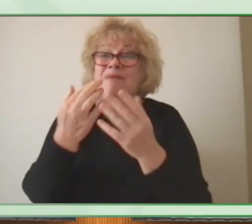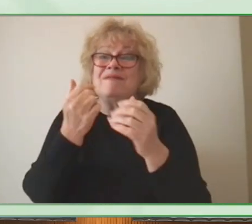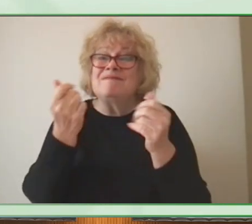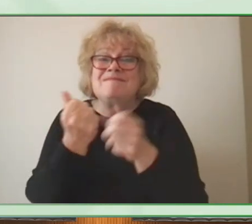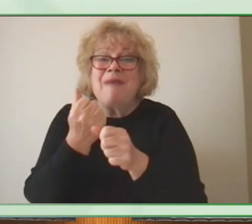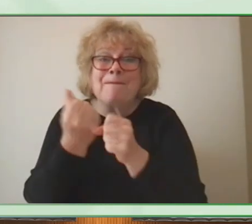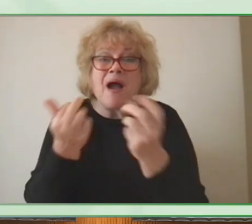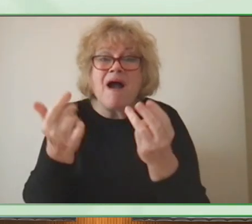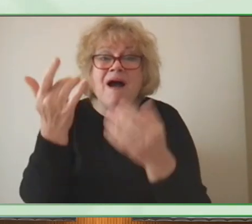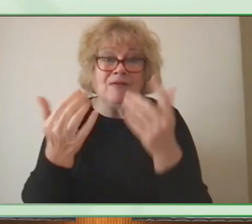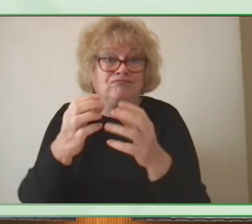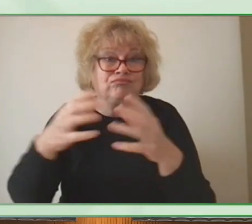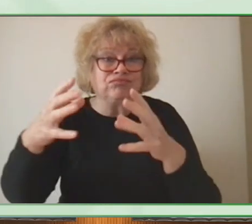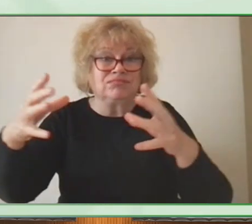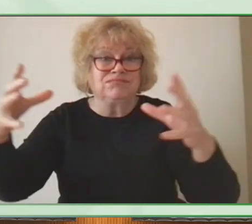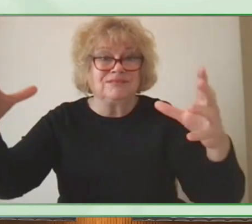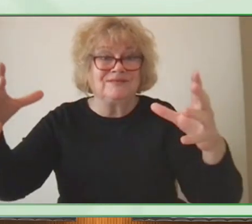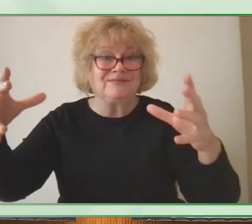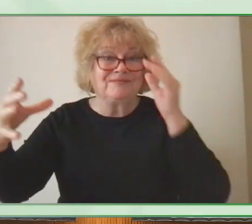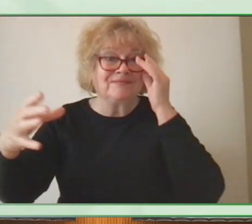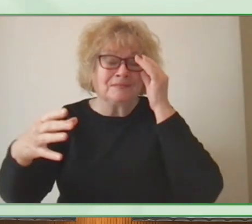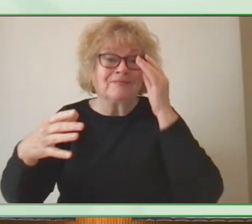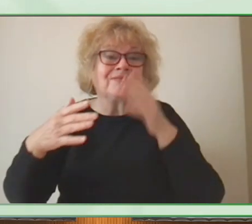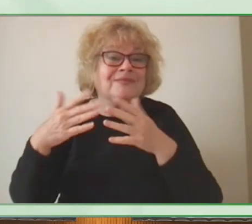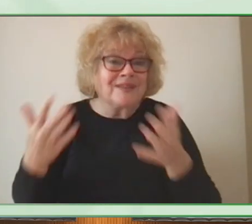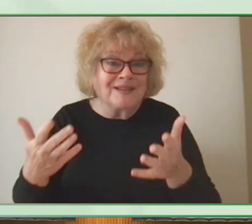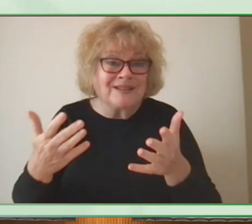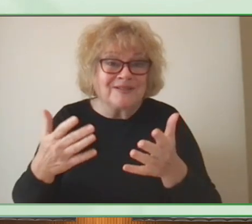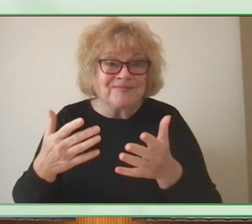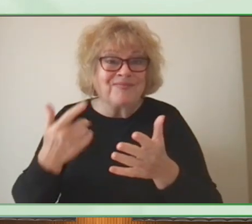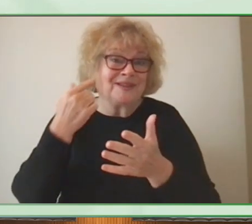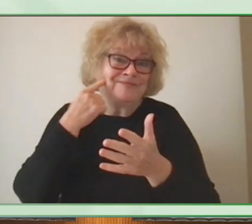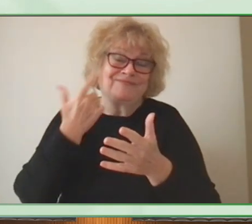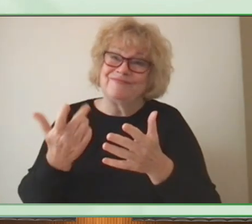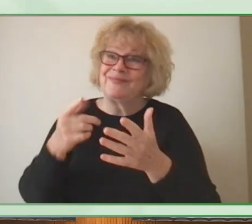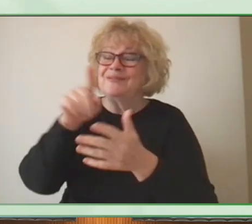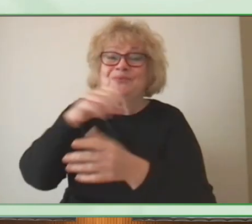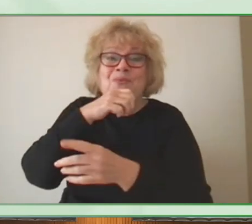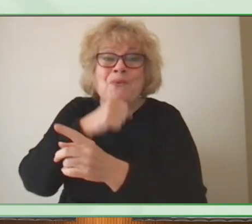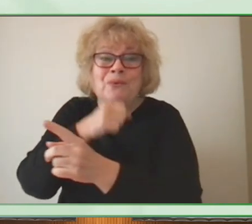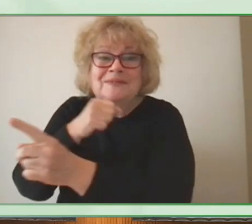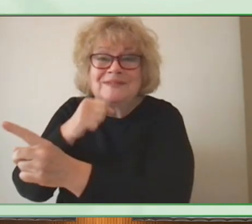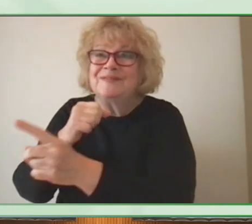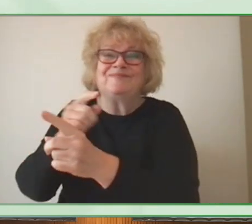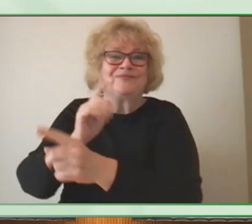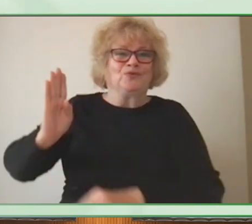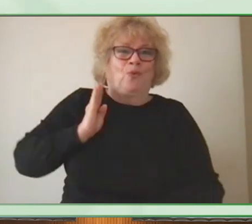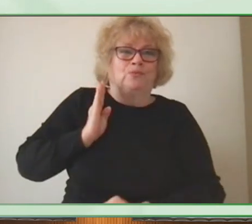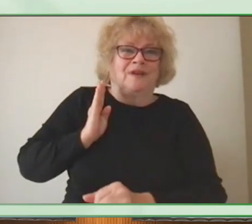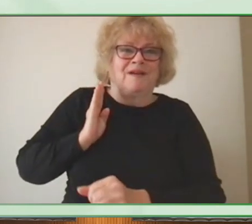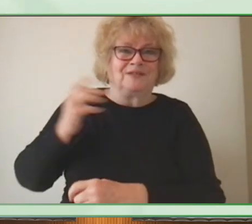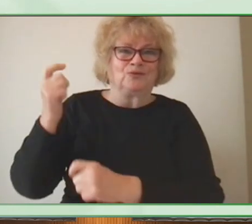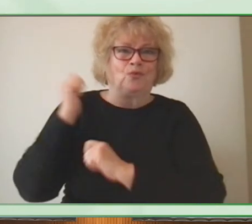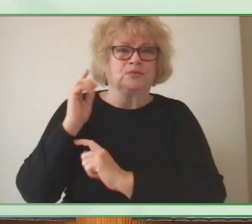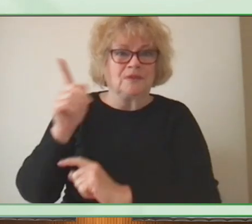last official data we have is about 3 million people with disabilities. We don't know how many of them